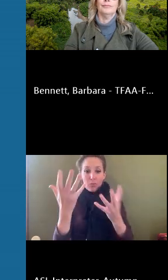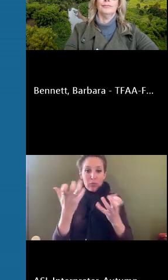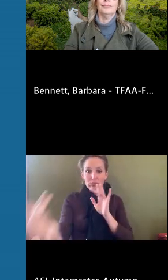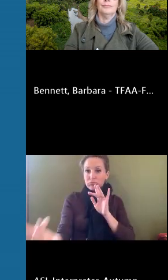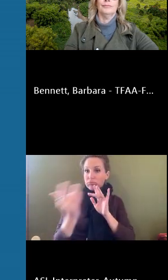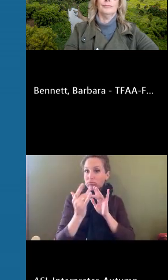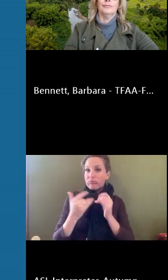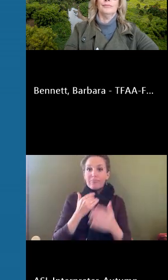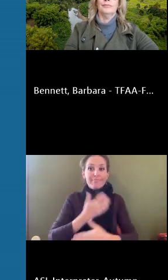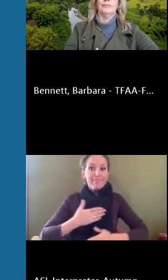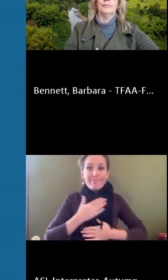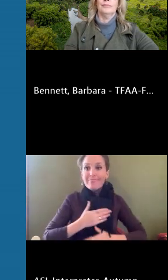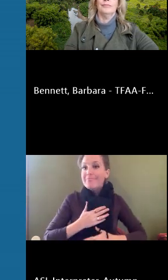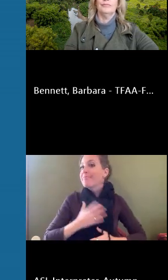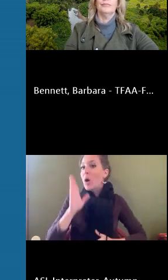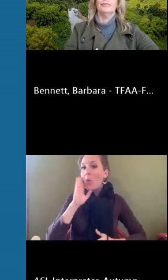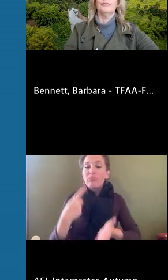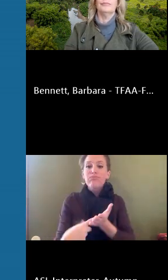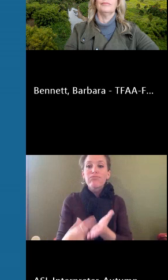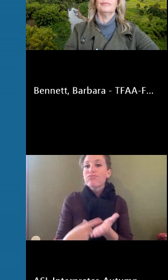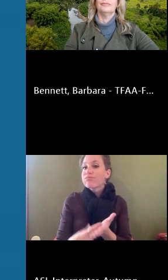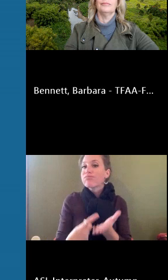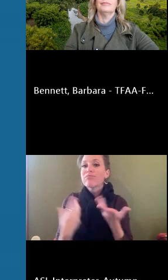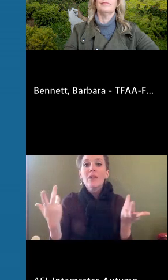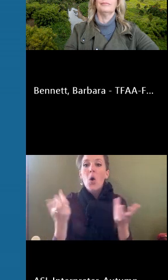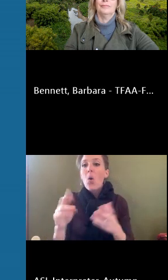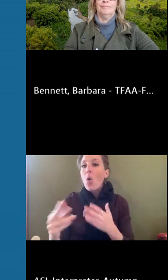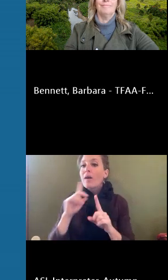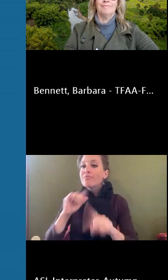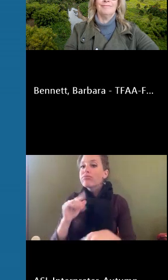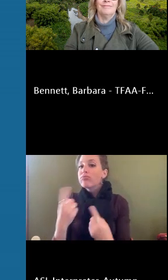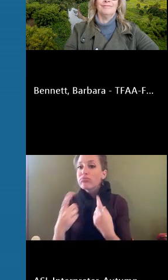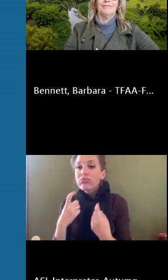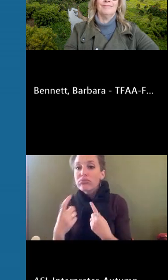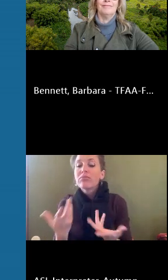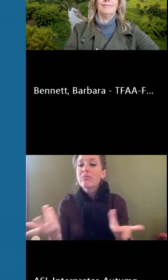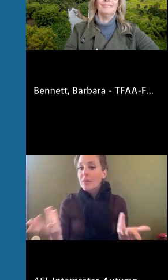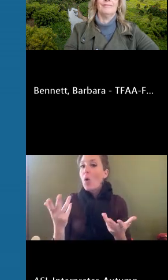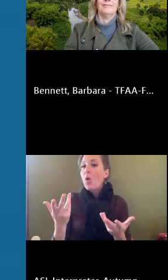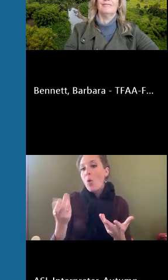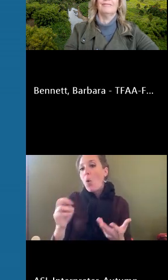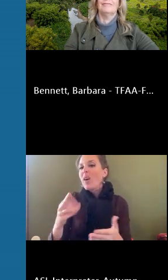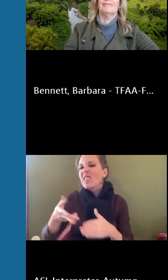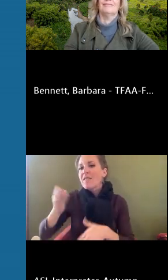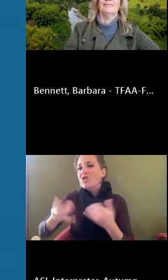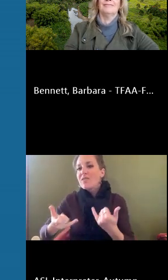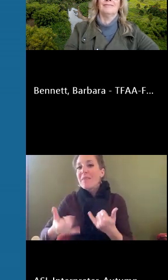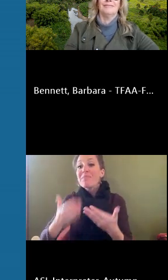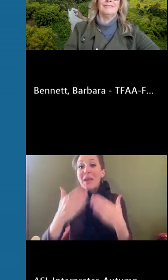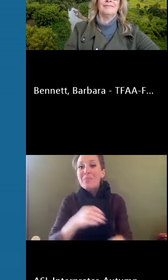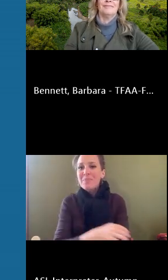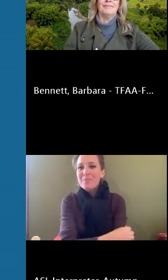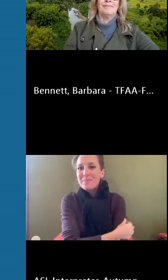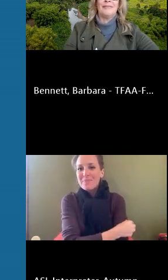to discuss and happy to take any questions or take questions at the end. But thank you.